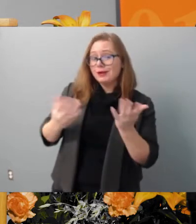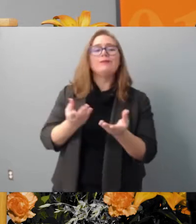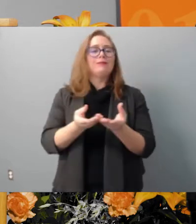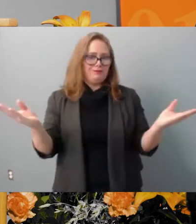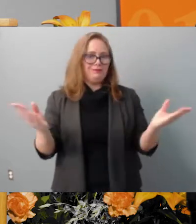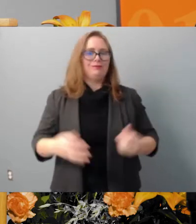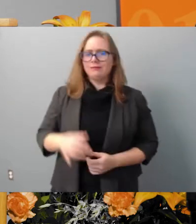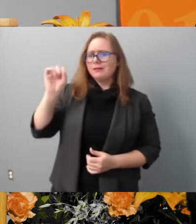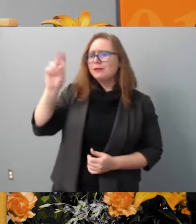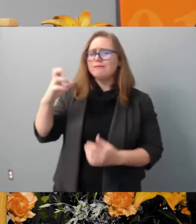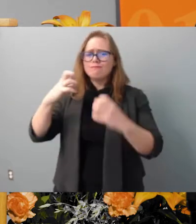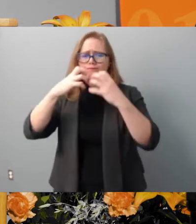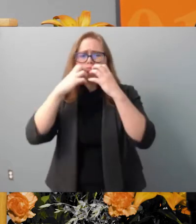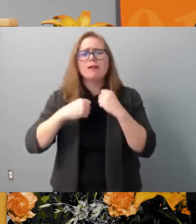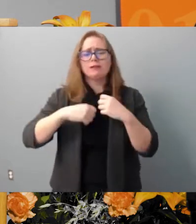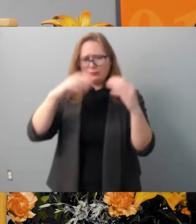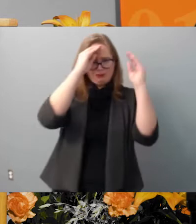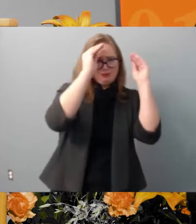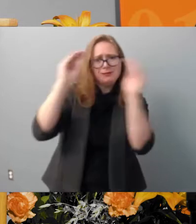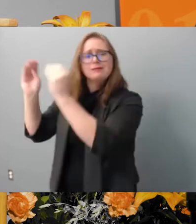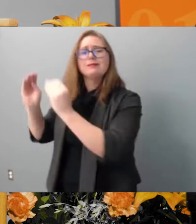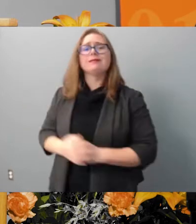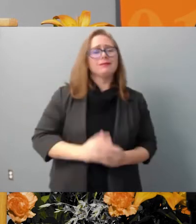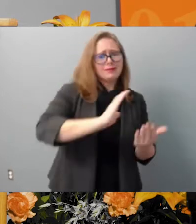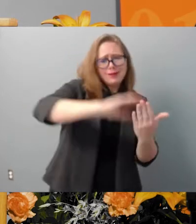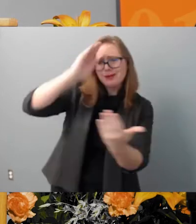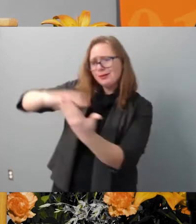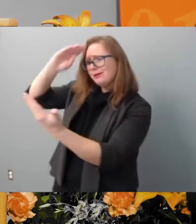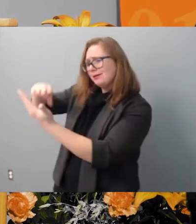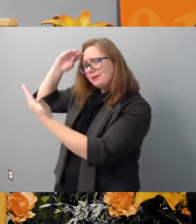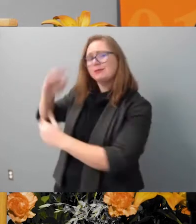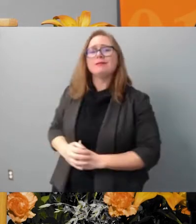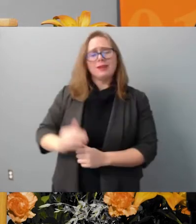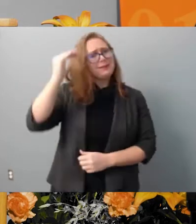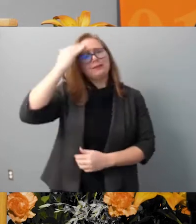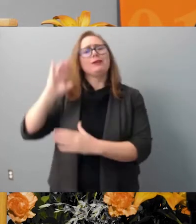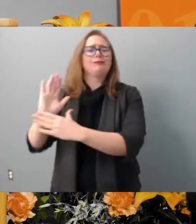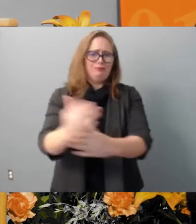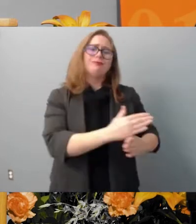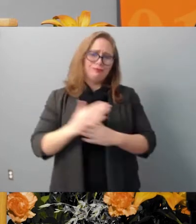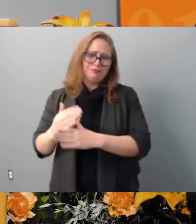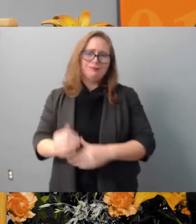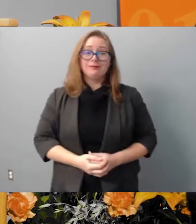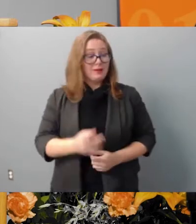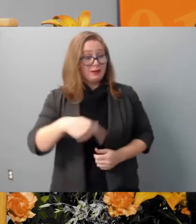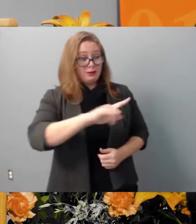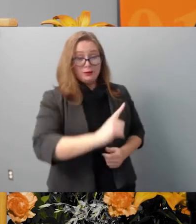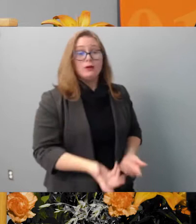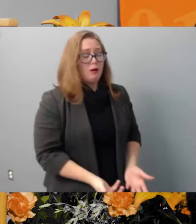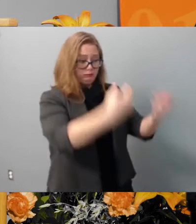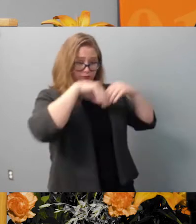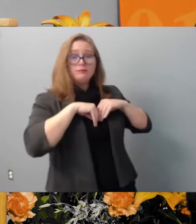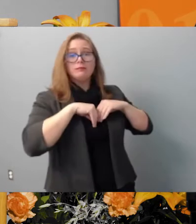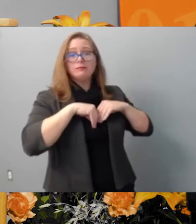here, but while we believe in it, you, in fact, are living proof of that belief.